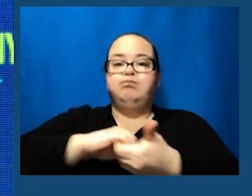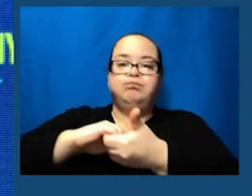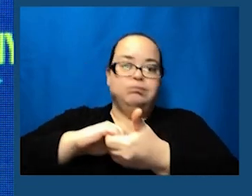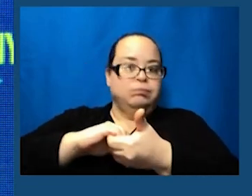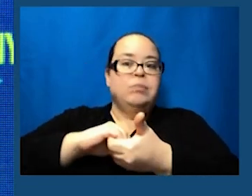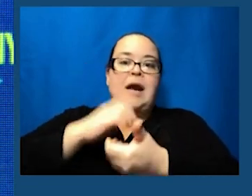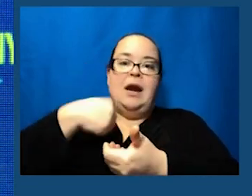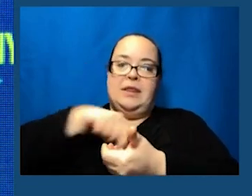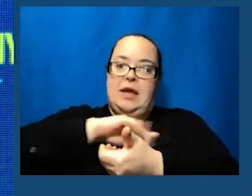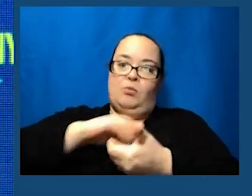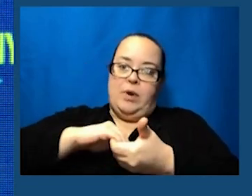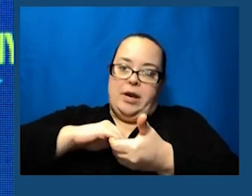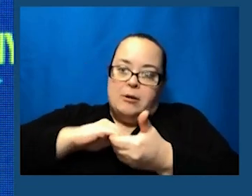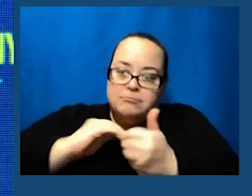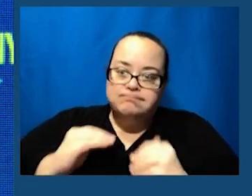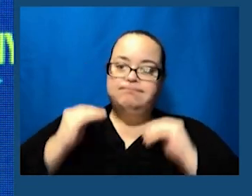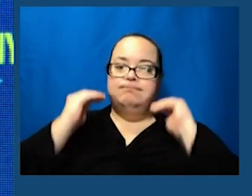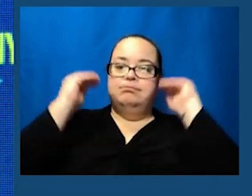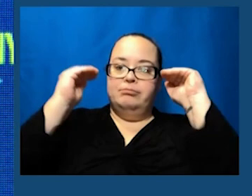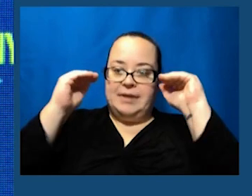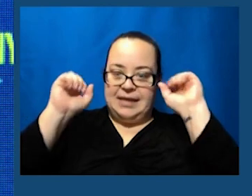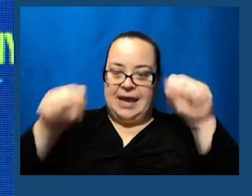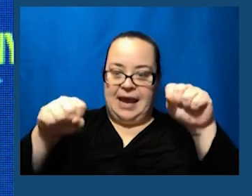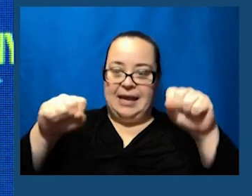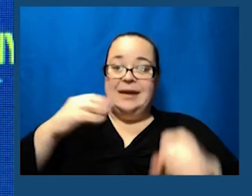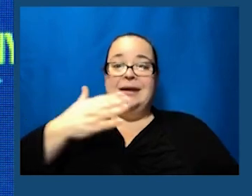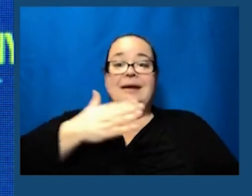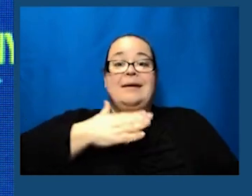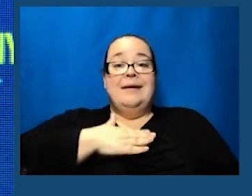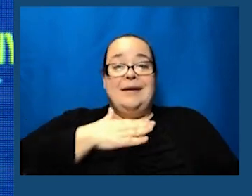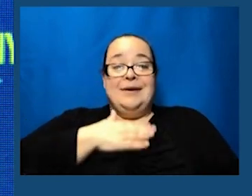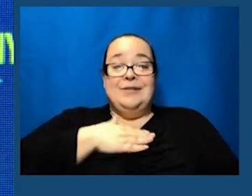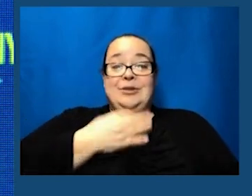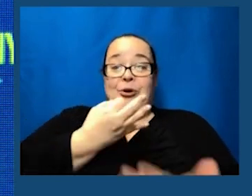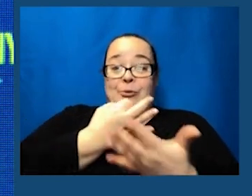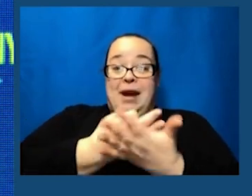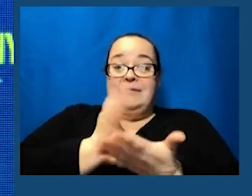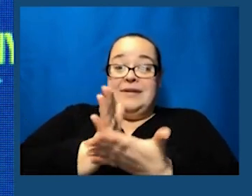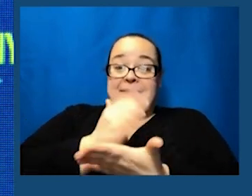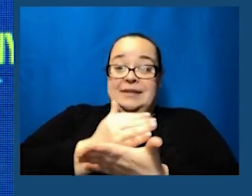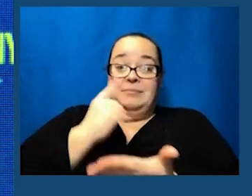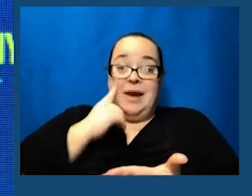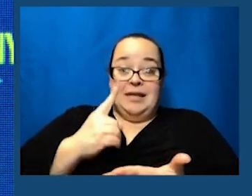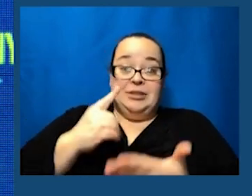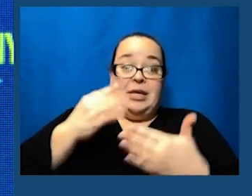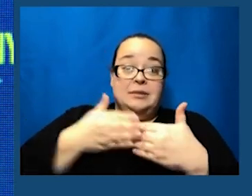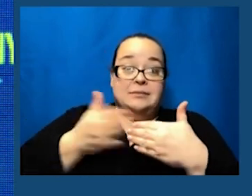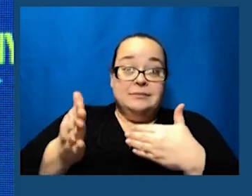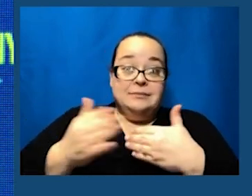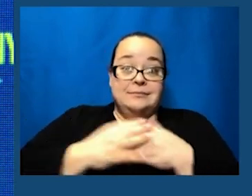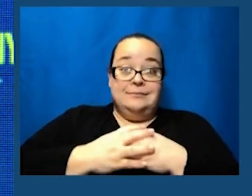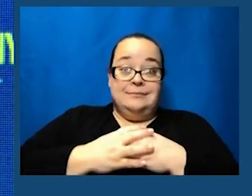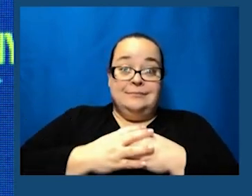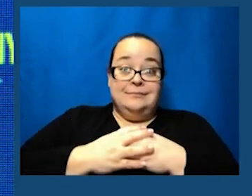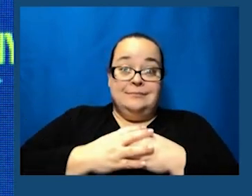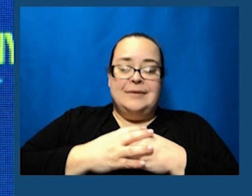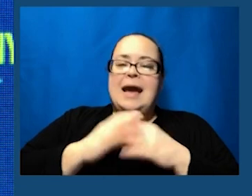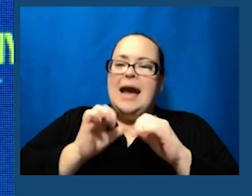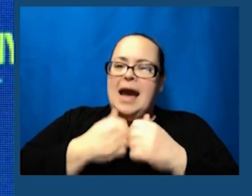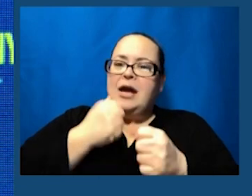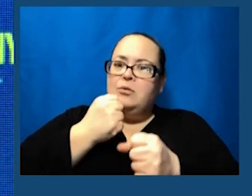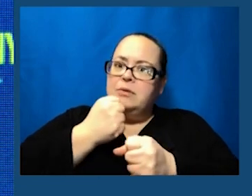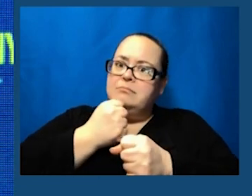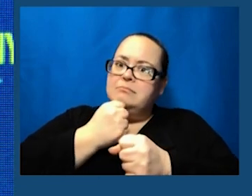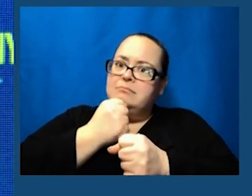level. So my fiscal budget 2025, let's get down to the nitty-gritty, okay? How are we going to make sure we maintain the Mohawk